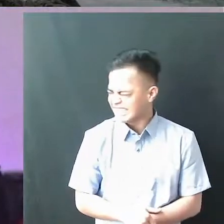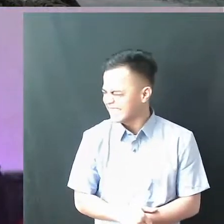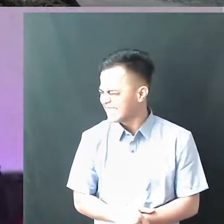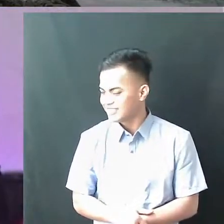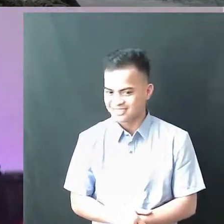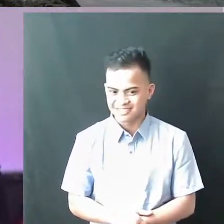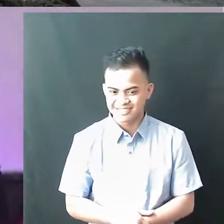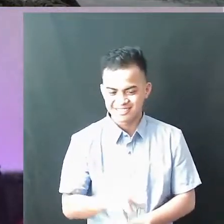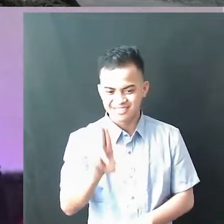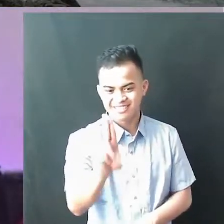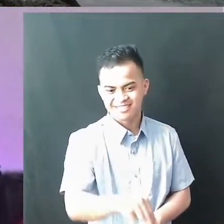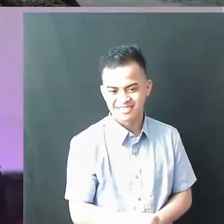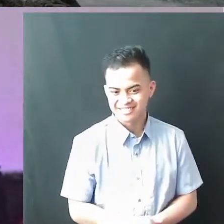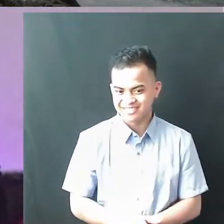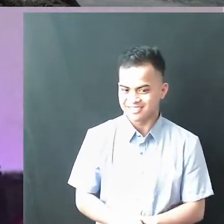anything.